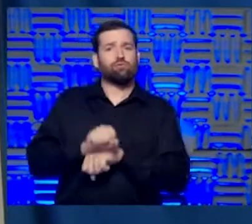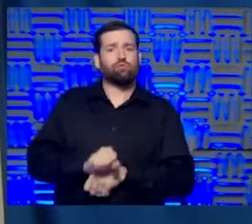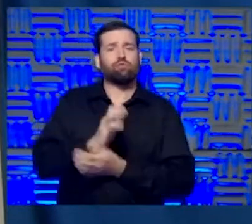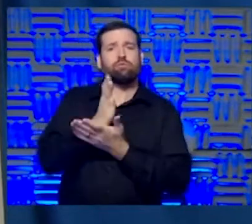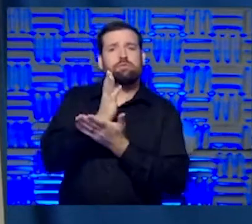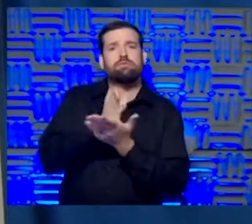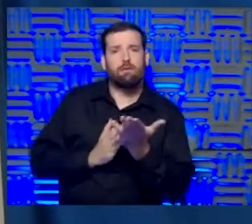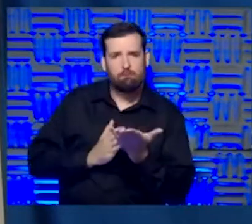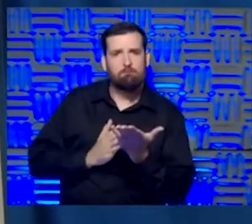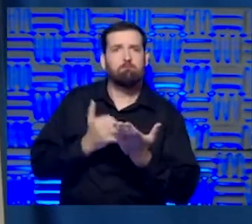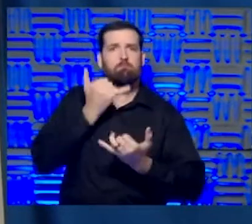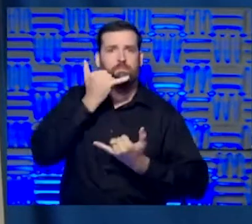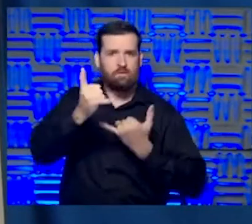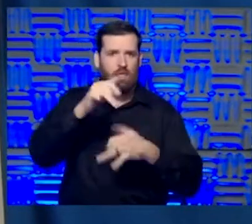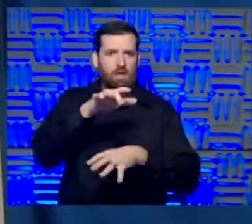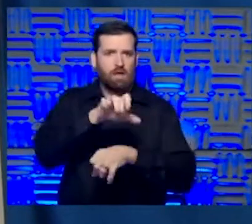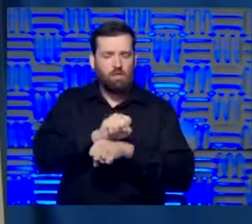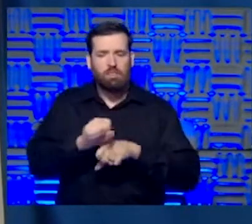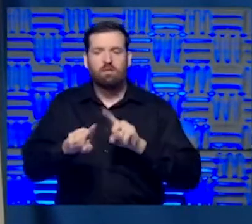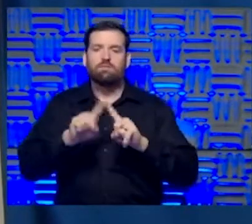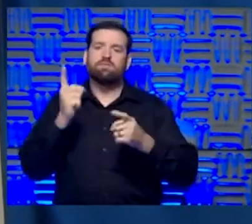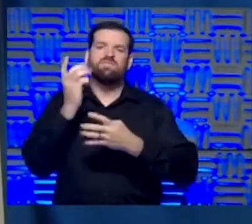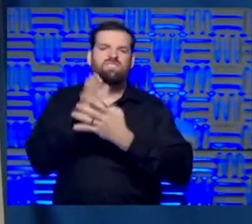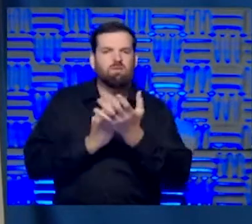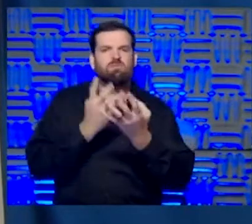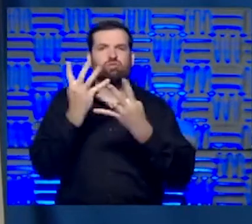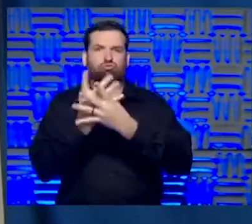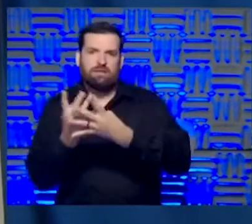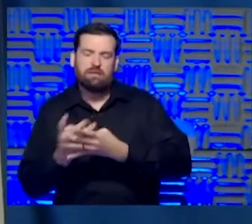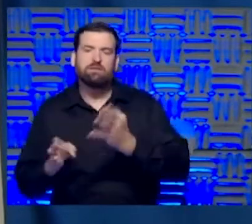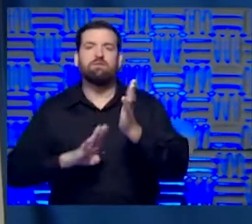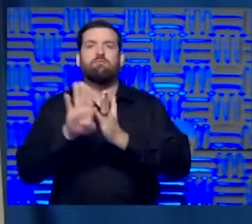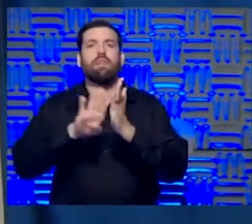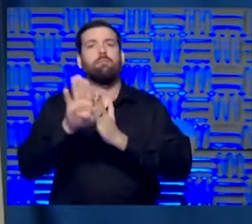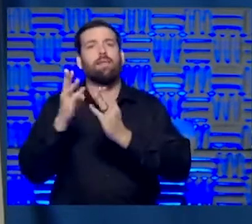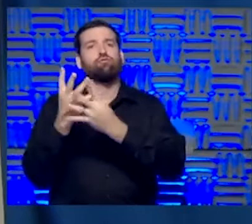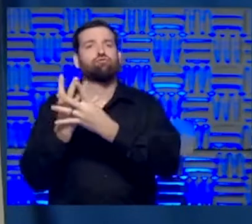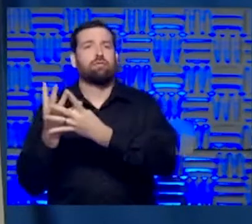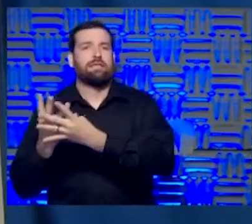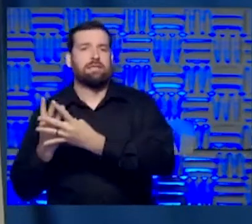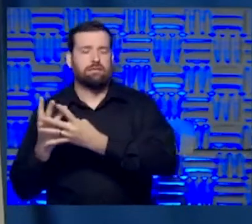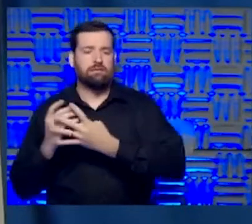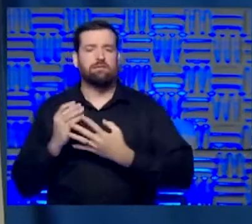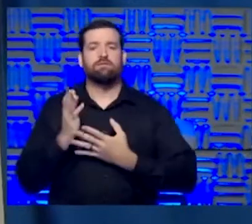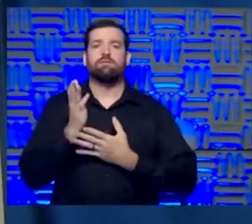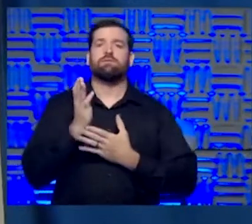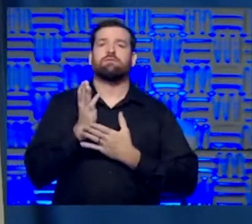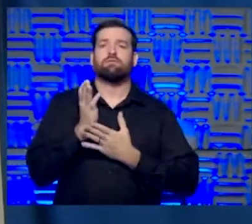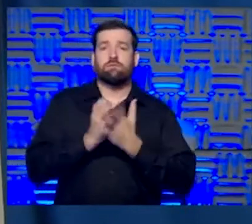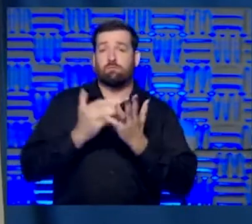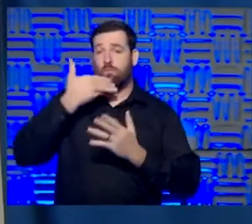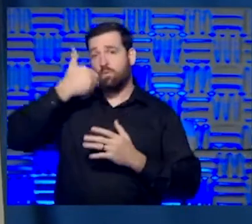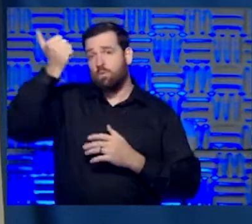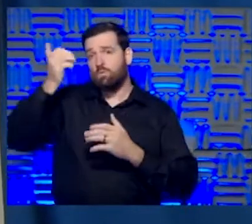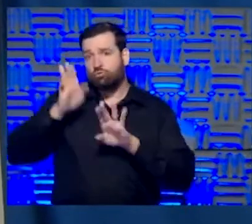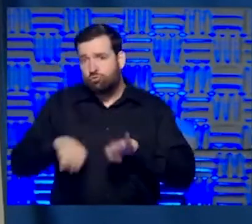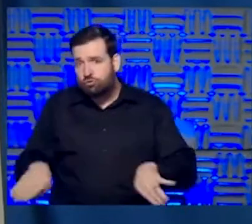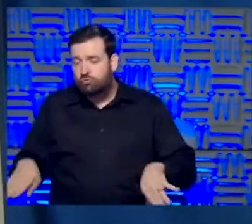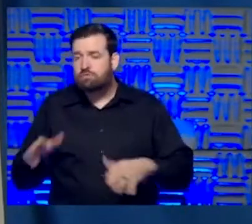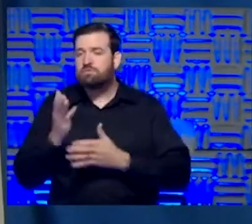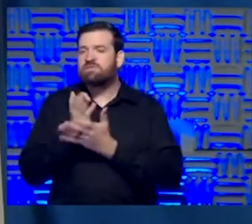telehealth. There's a lot of screening, developmental screening that goes on. Some of it with the older kids, some